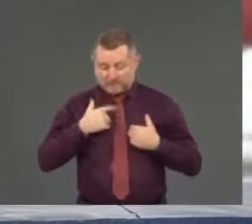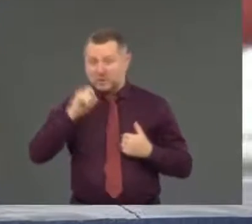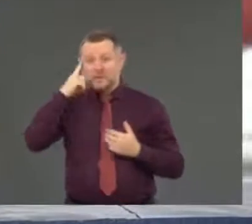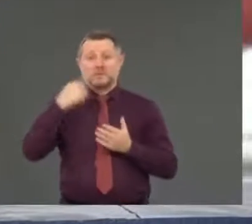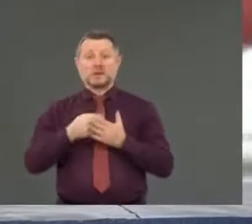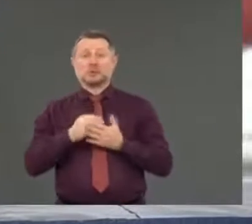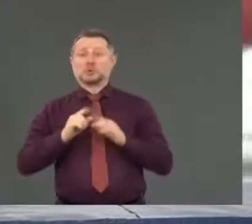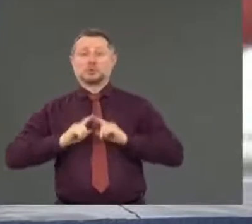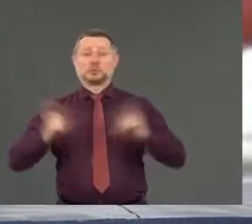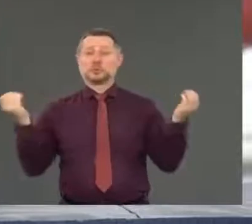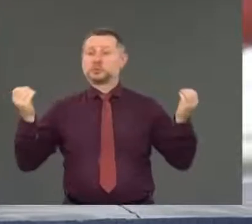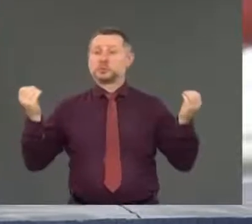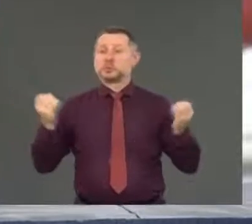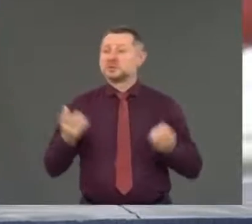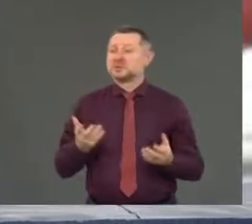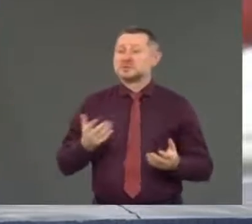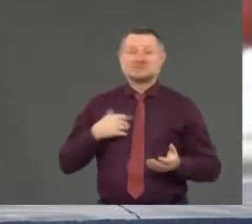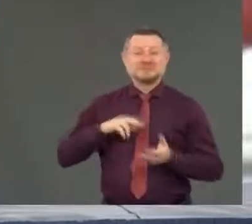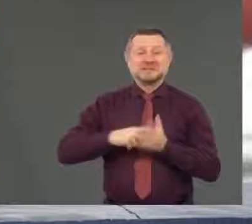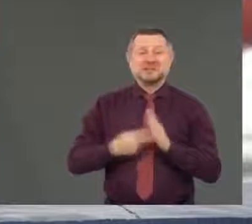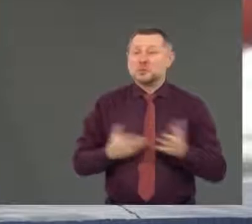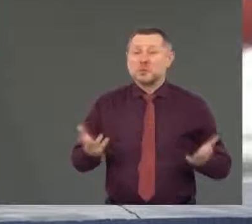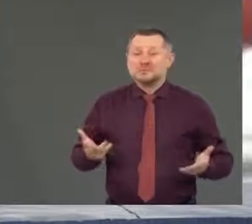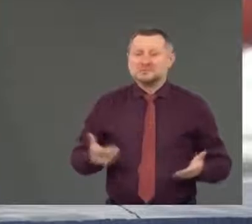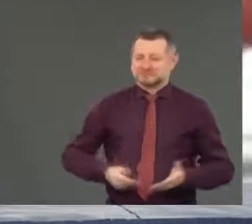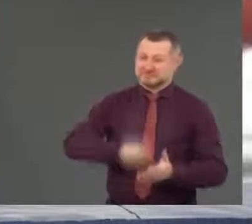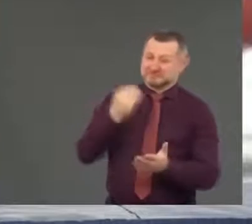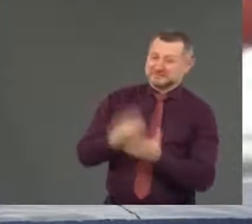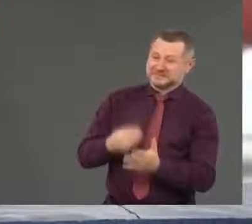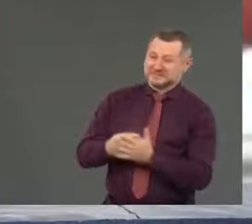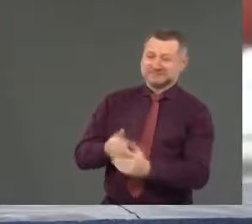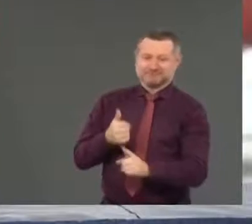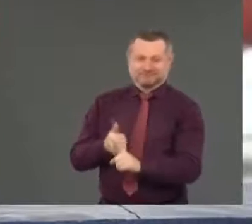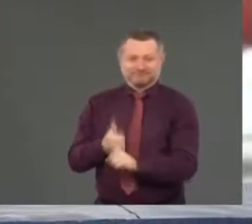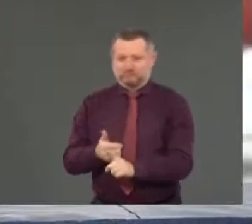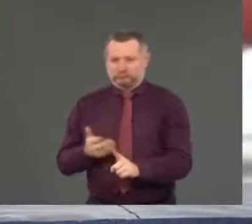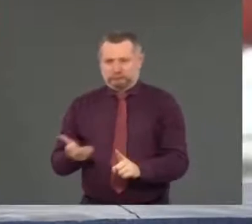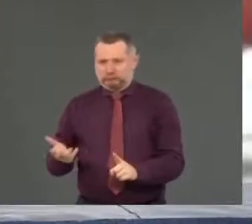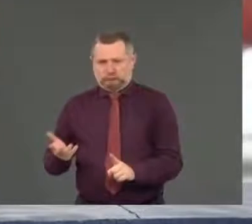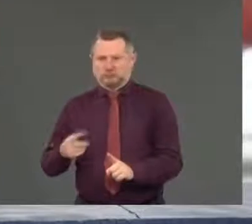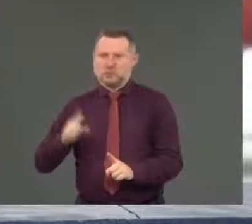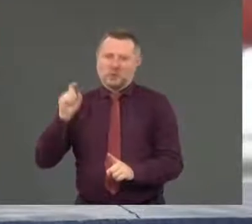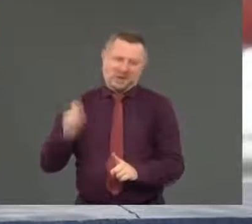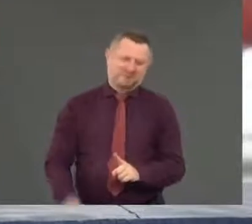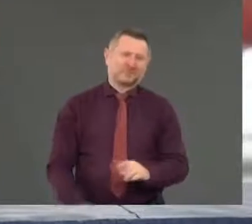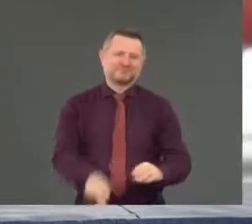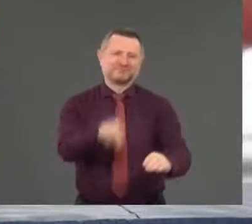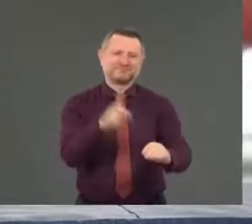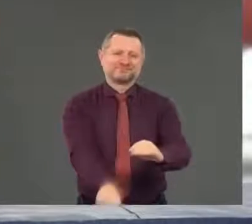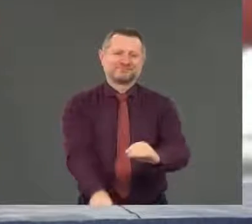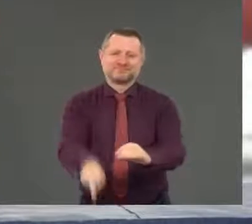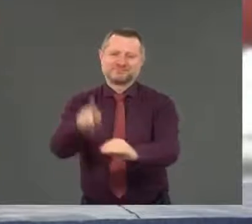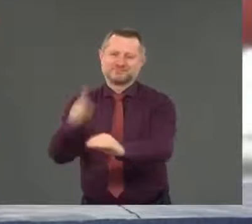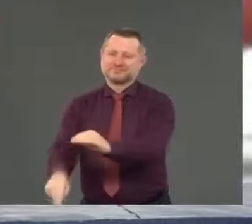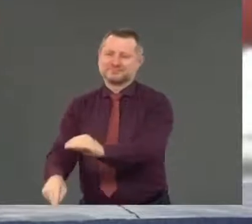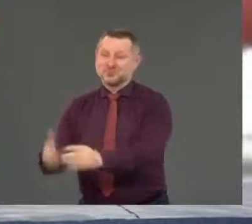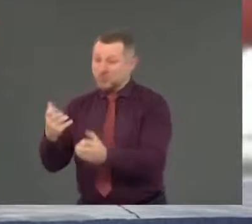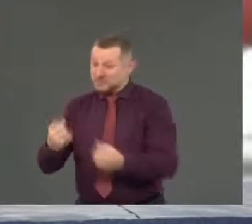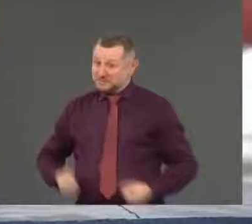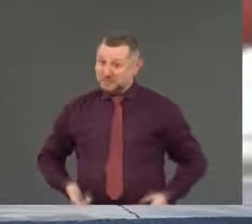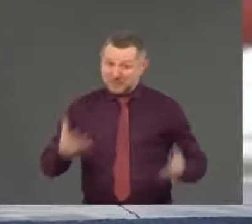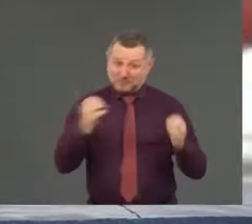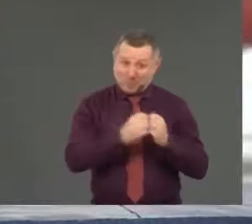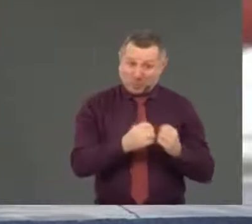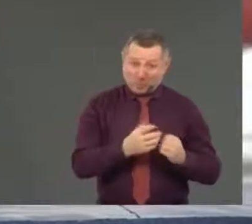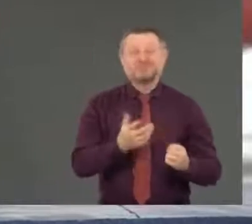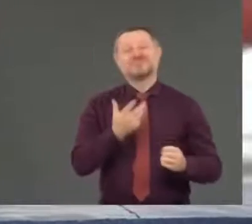is that money is going to come from additional cuts in school aid, and additional cuts to